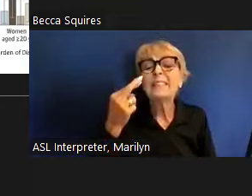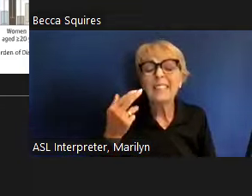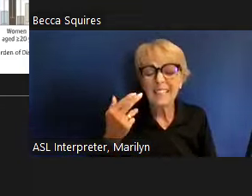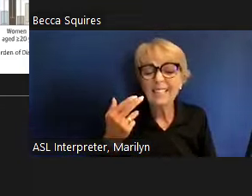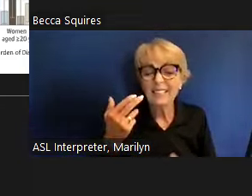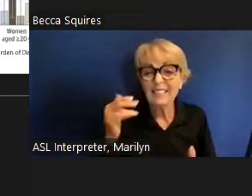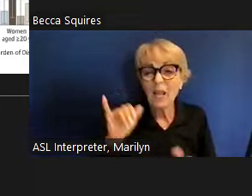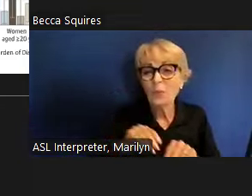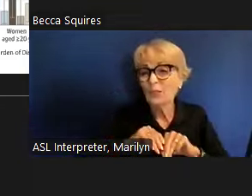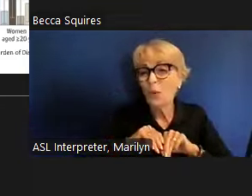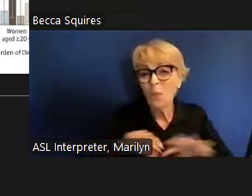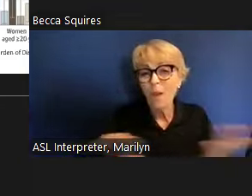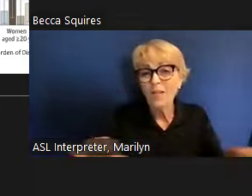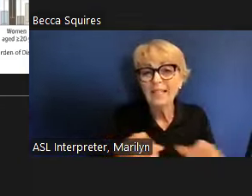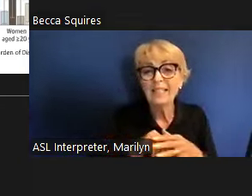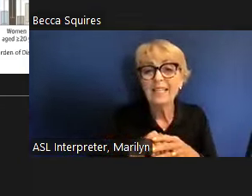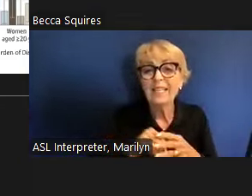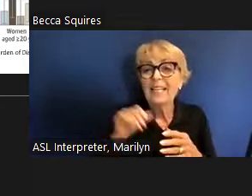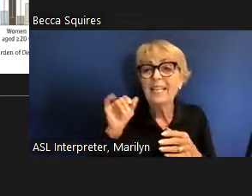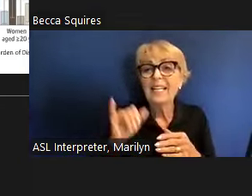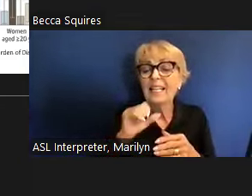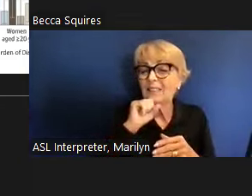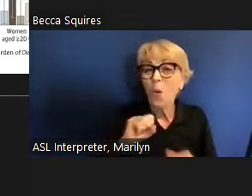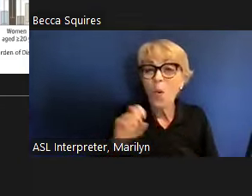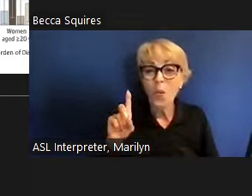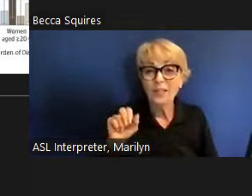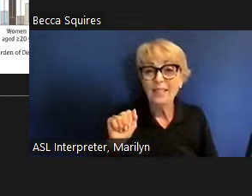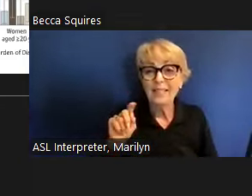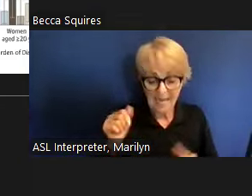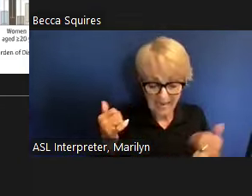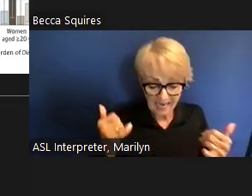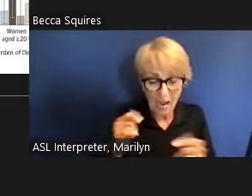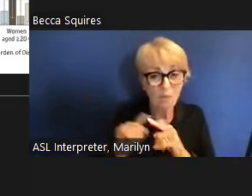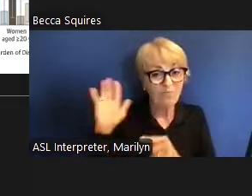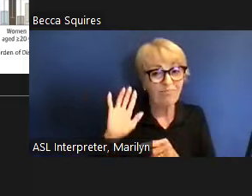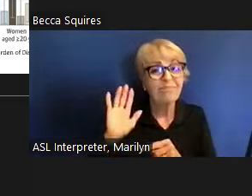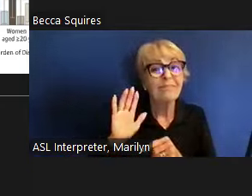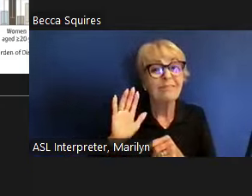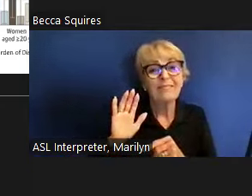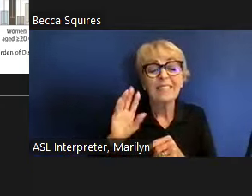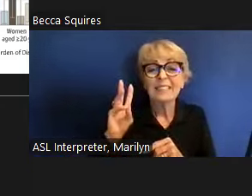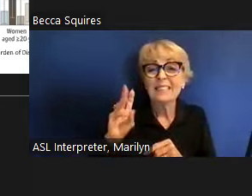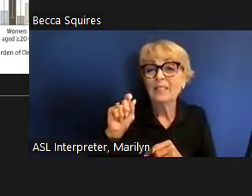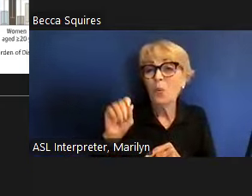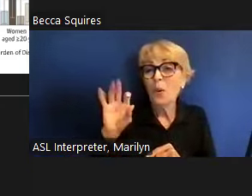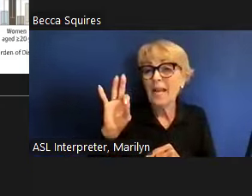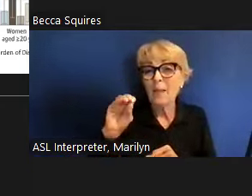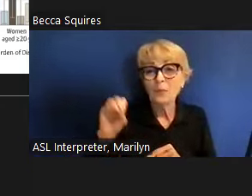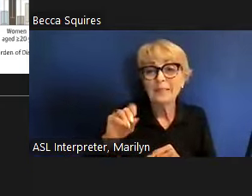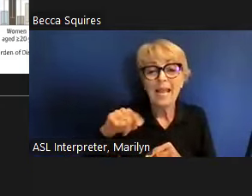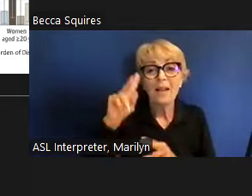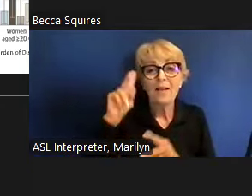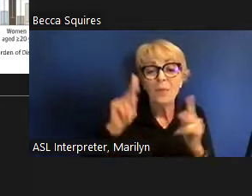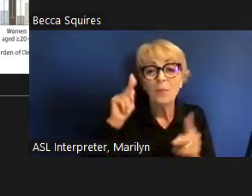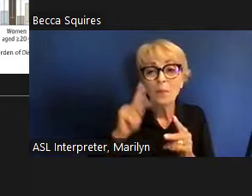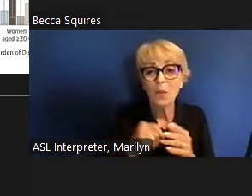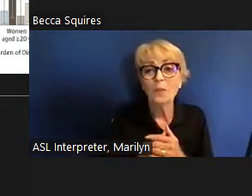so this is old data now, but at one time, at least 6.9% of the people